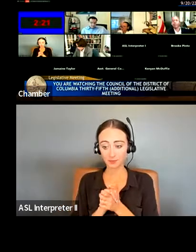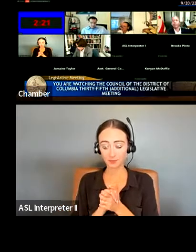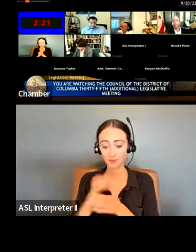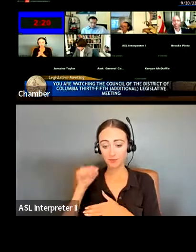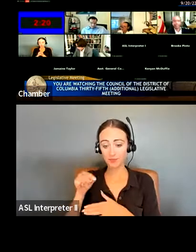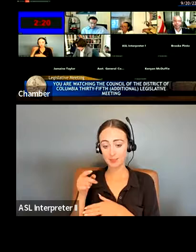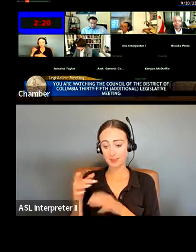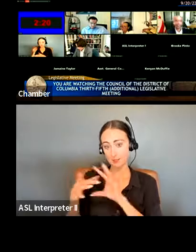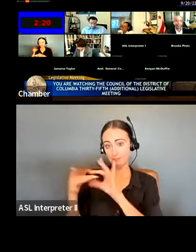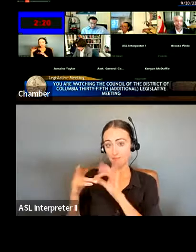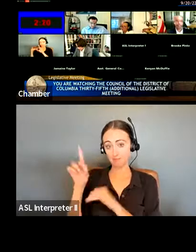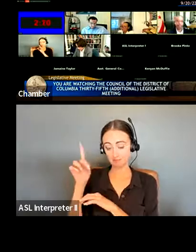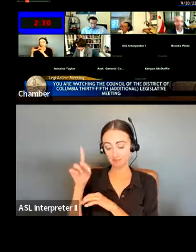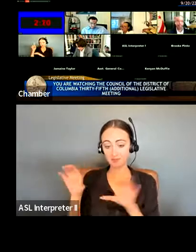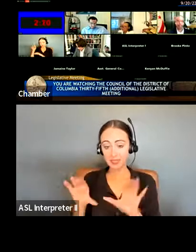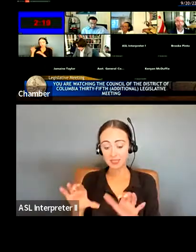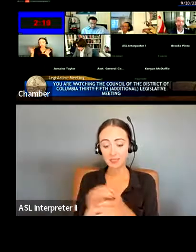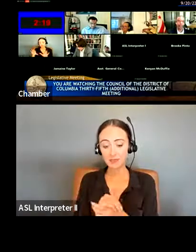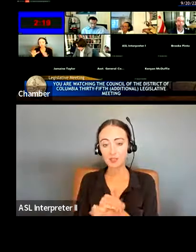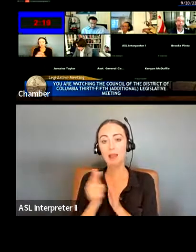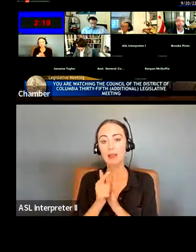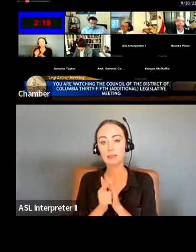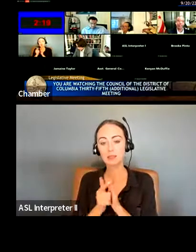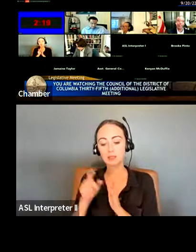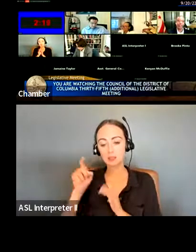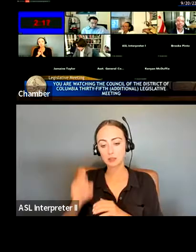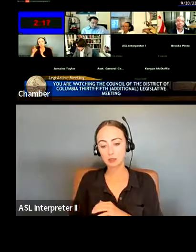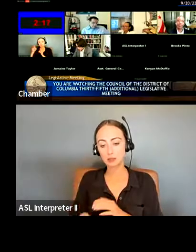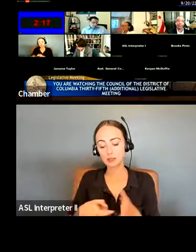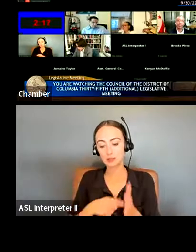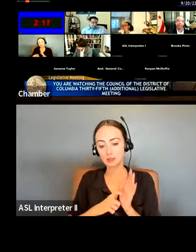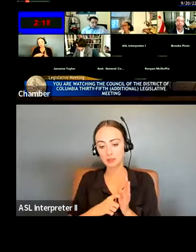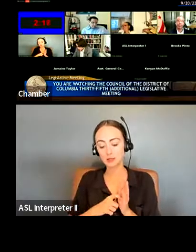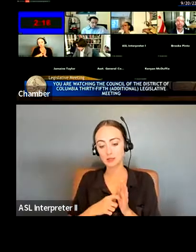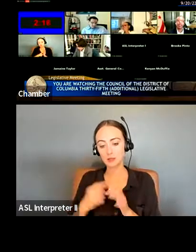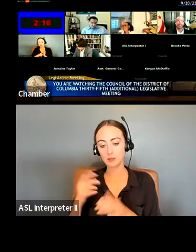above mentioned activities, legislation is necessary to permit the district to make